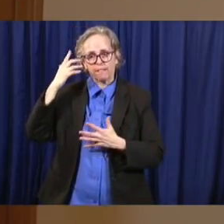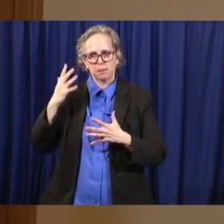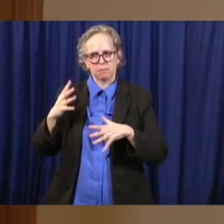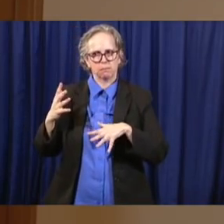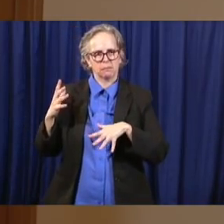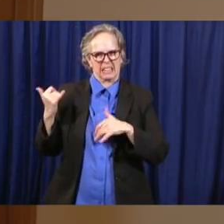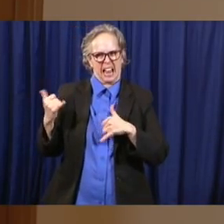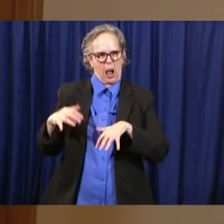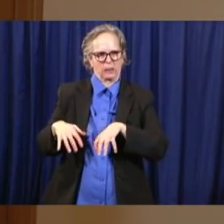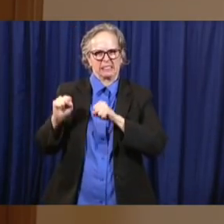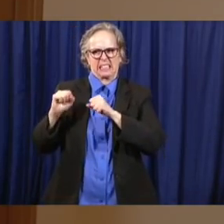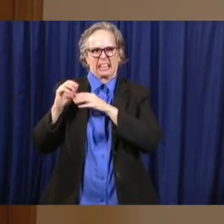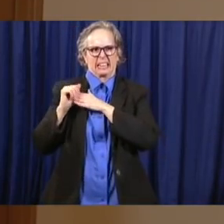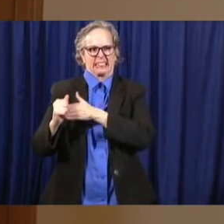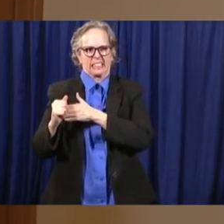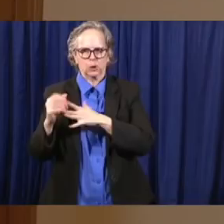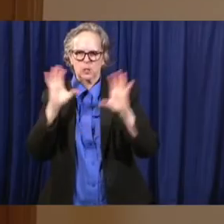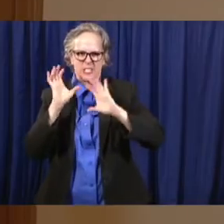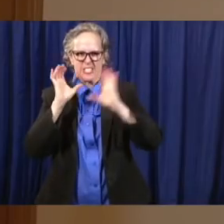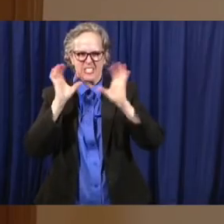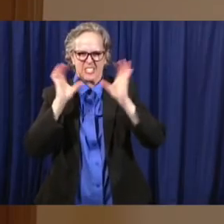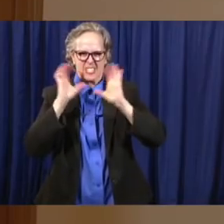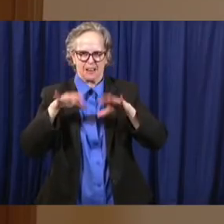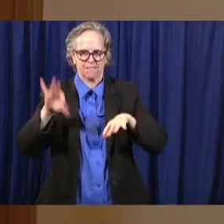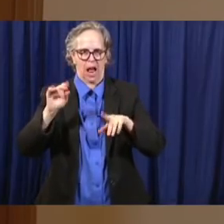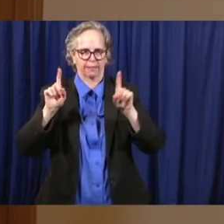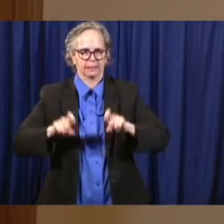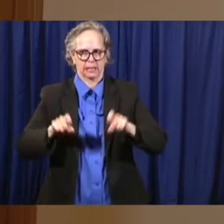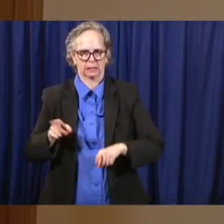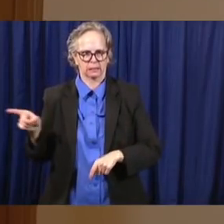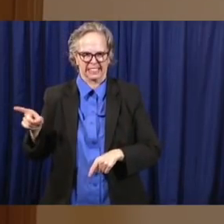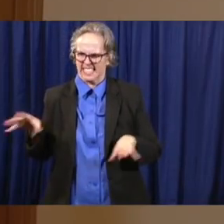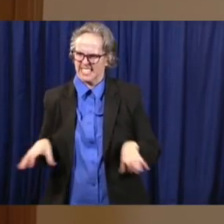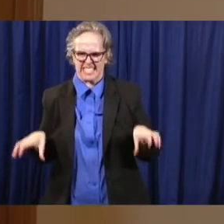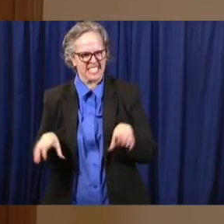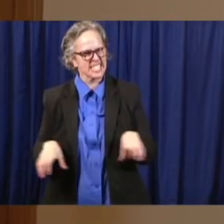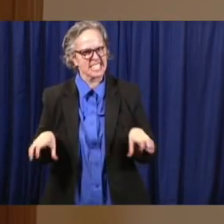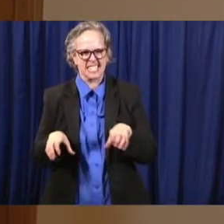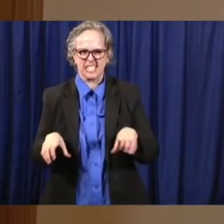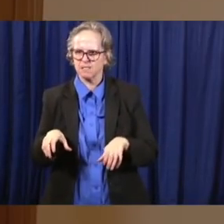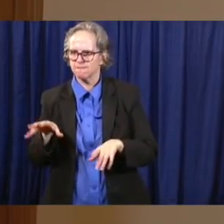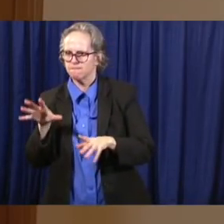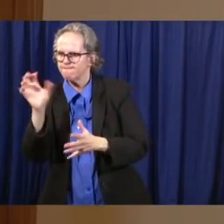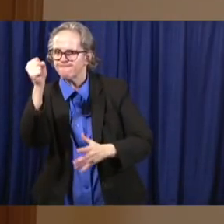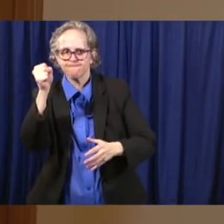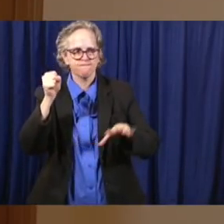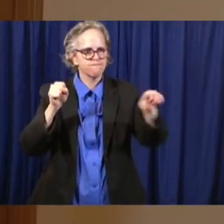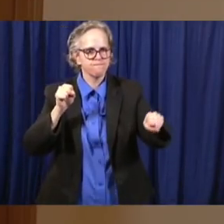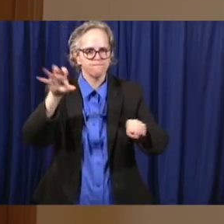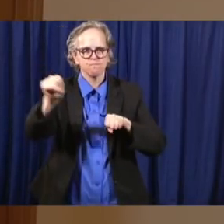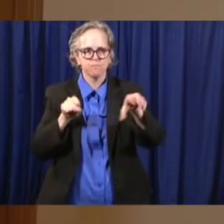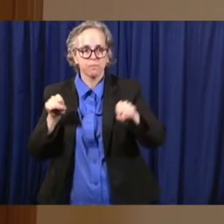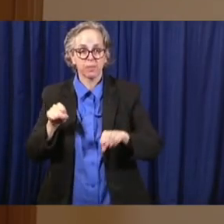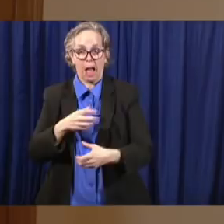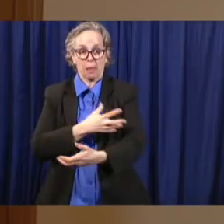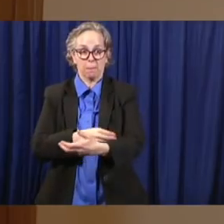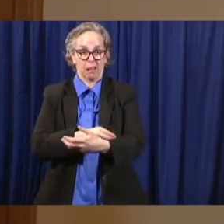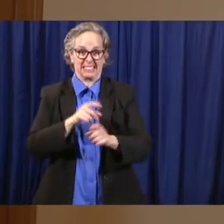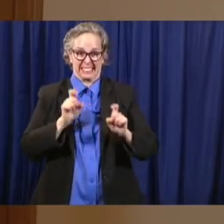kind of testing that will get us out of this, the kind of testing I've been talking about, the blood testing,